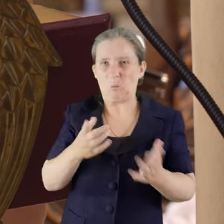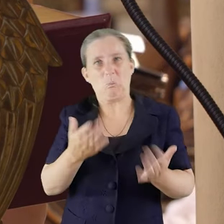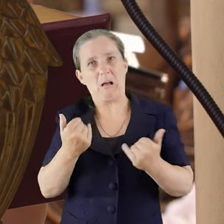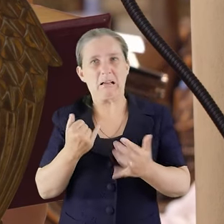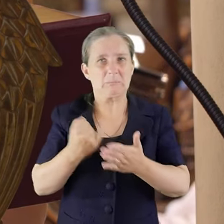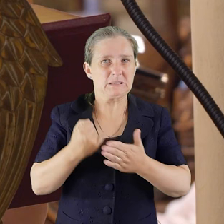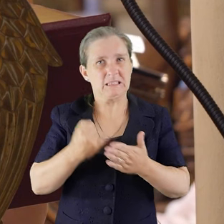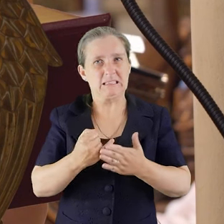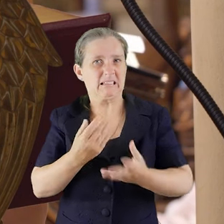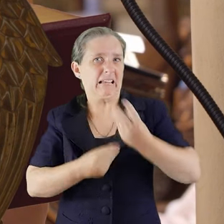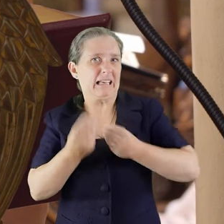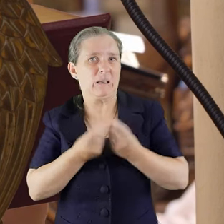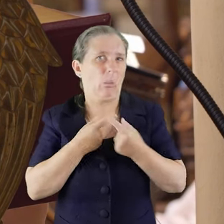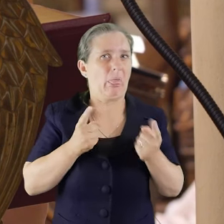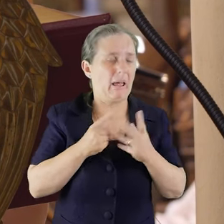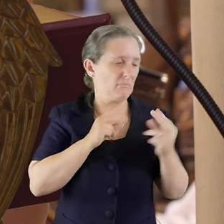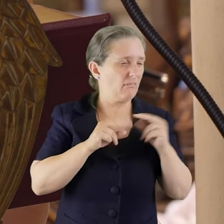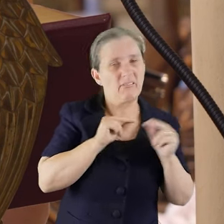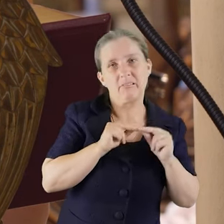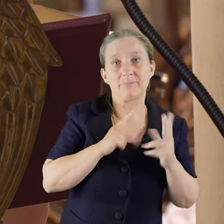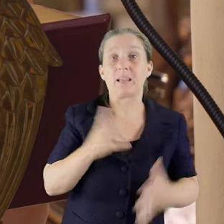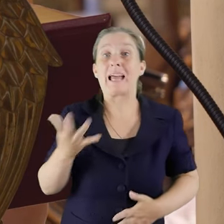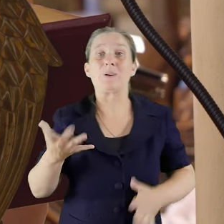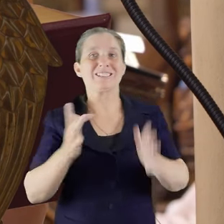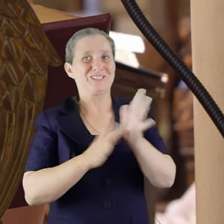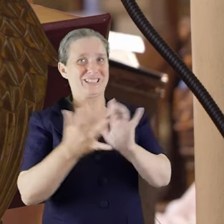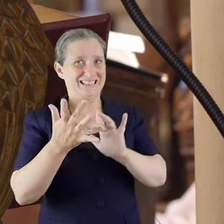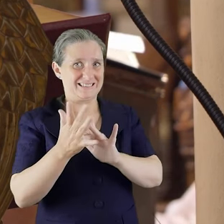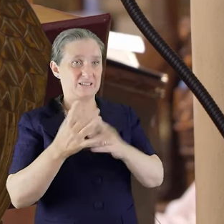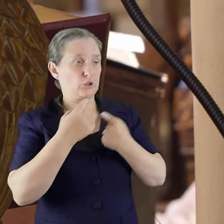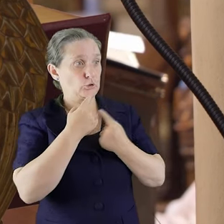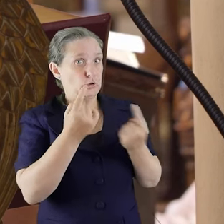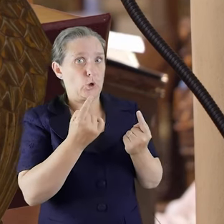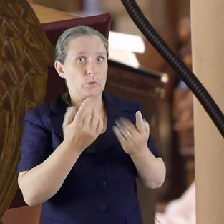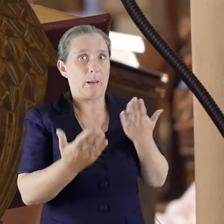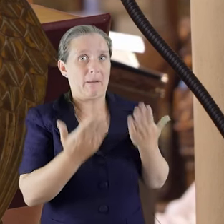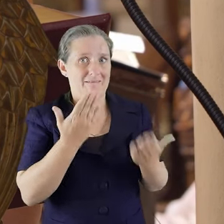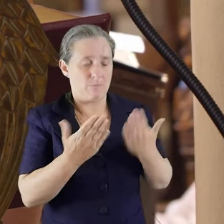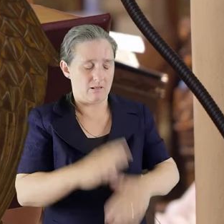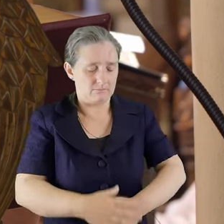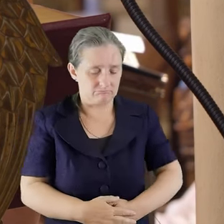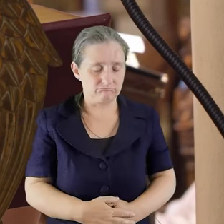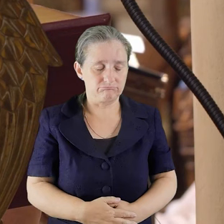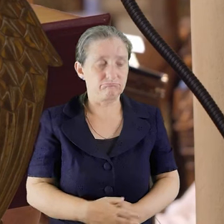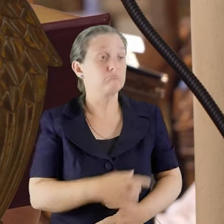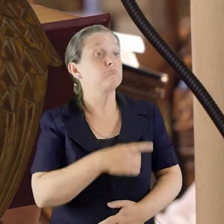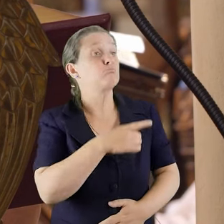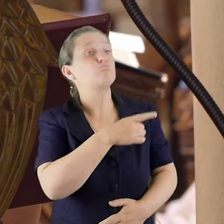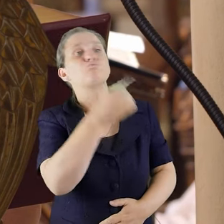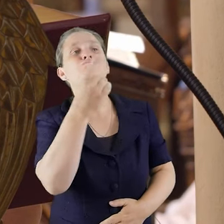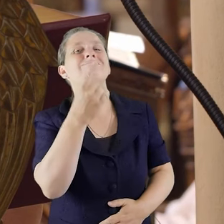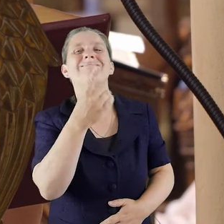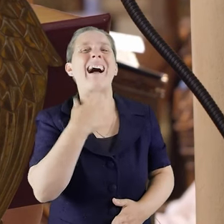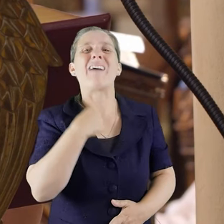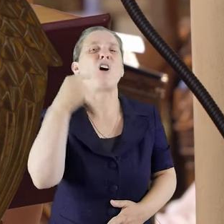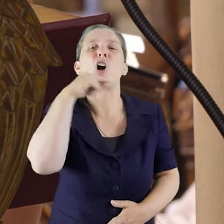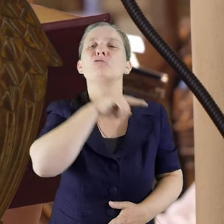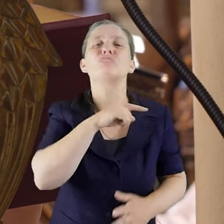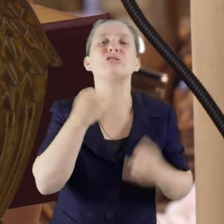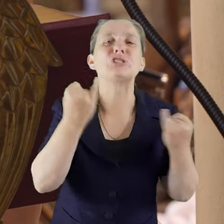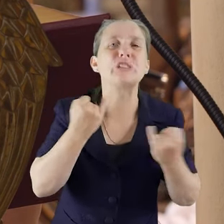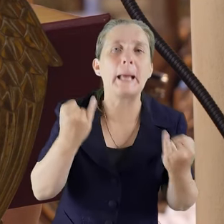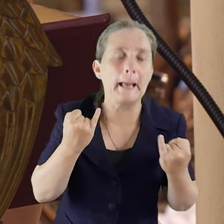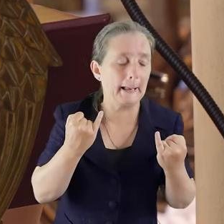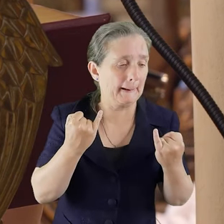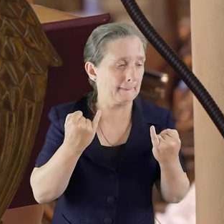them." So he told them this parable. Which one of you, having 100 sheep and